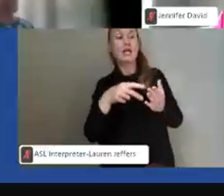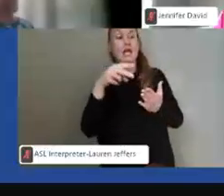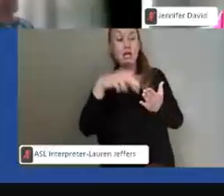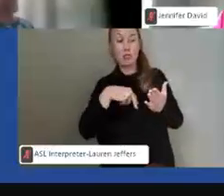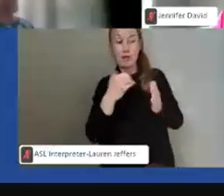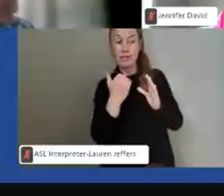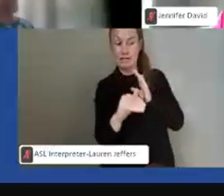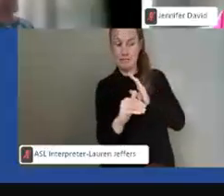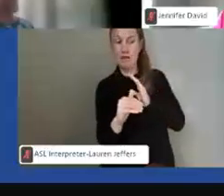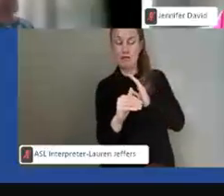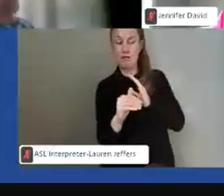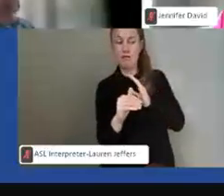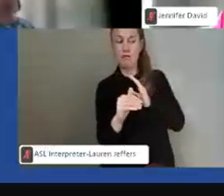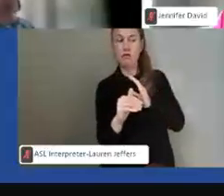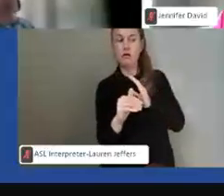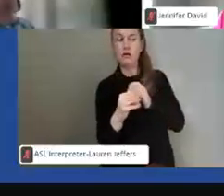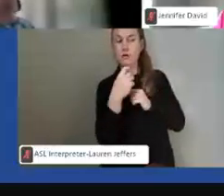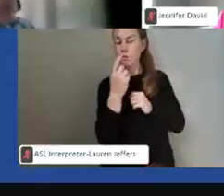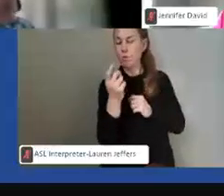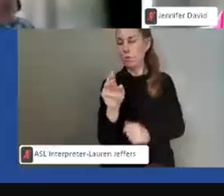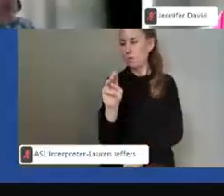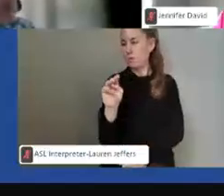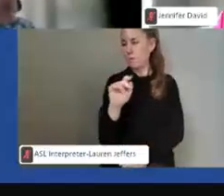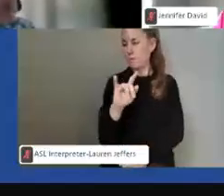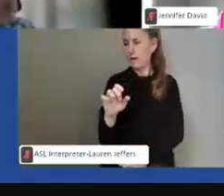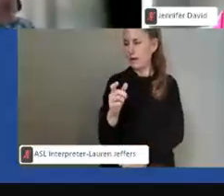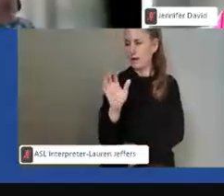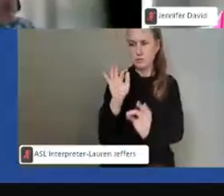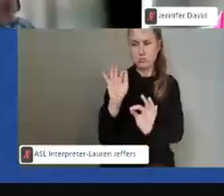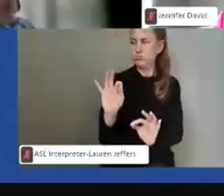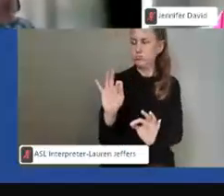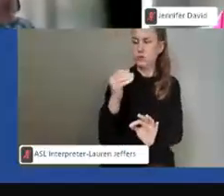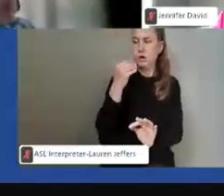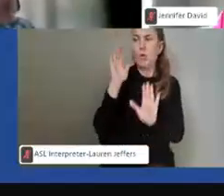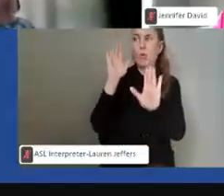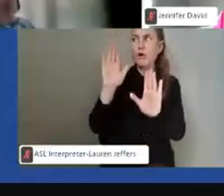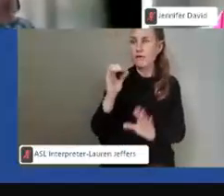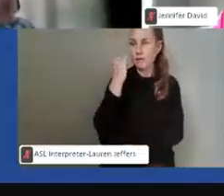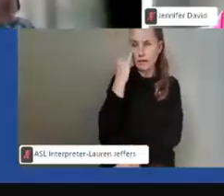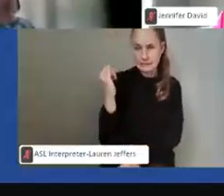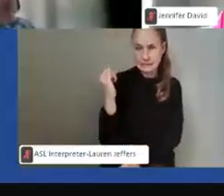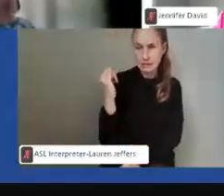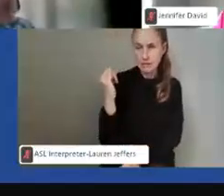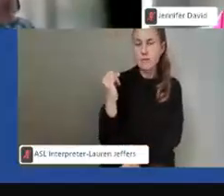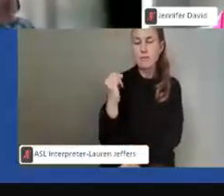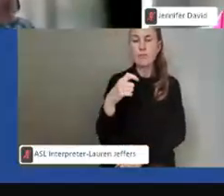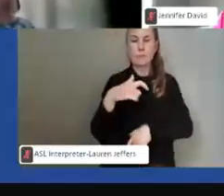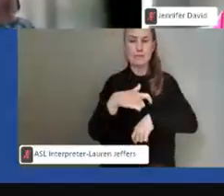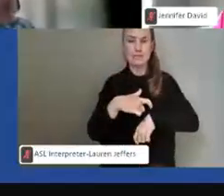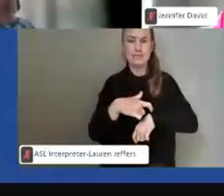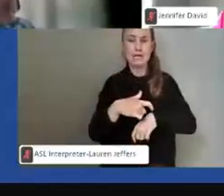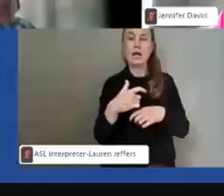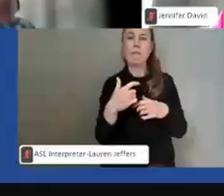email, I told Mike that it was an awesome idea. But the time frame